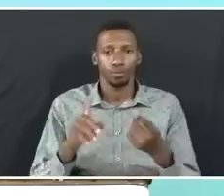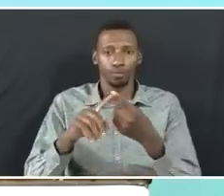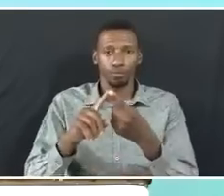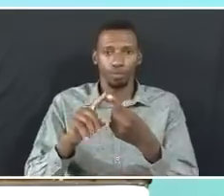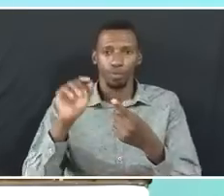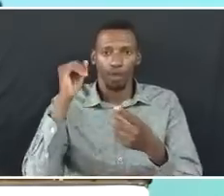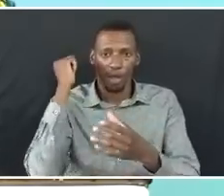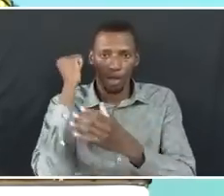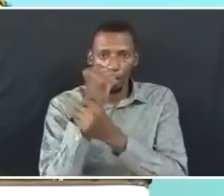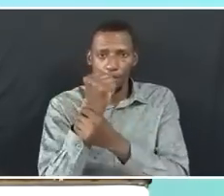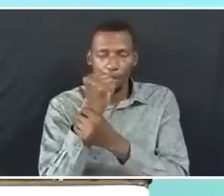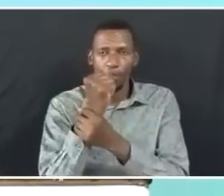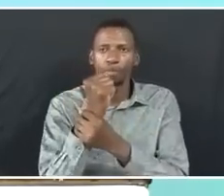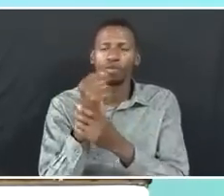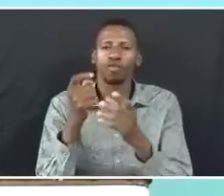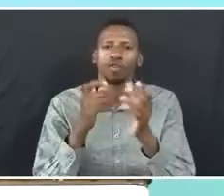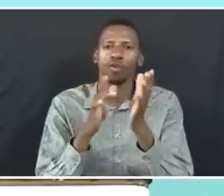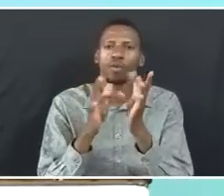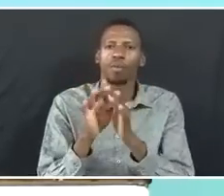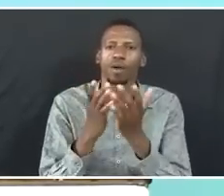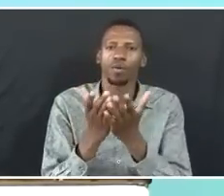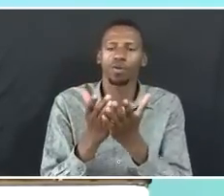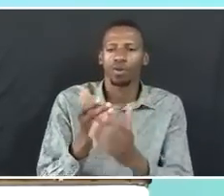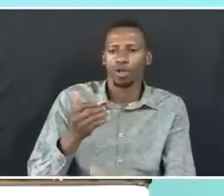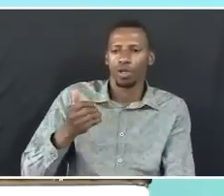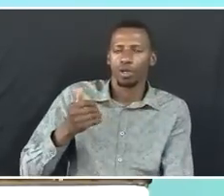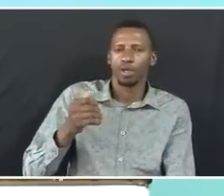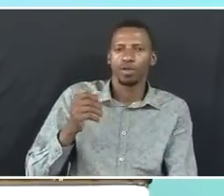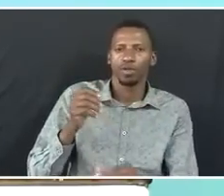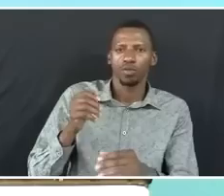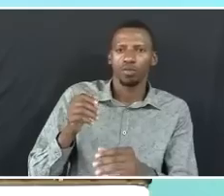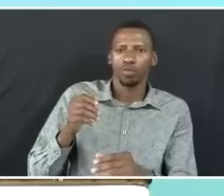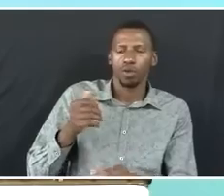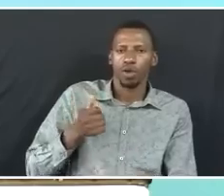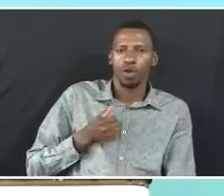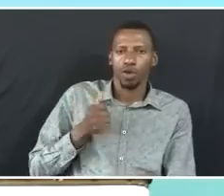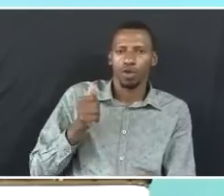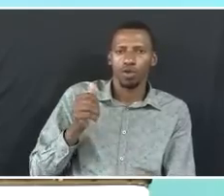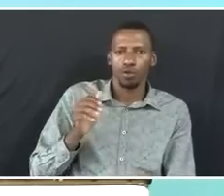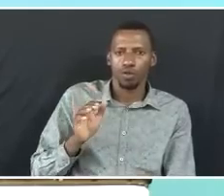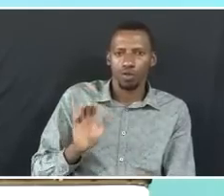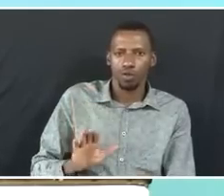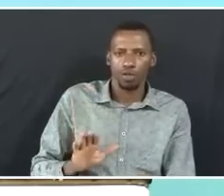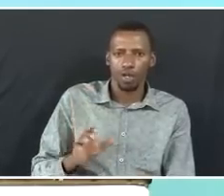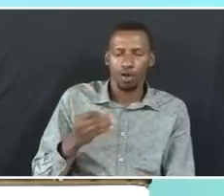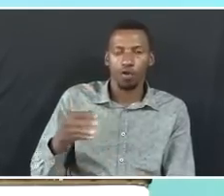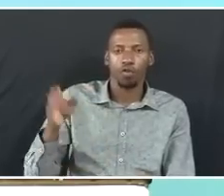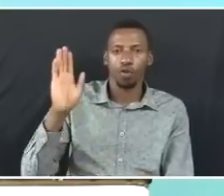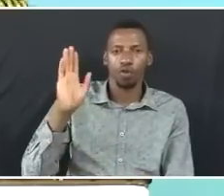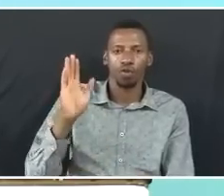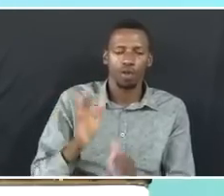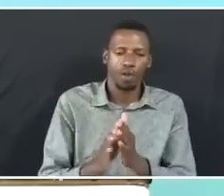Abraham, the book is Daughters of God, page 27, paragraph 1.